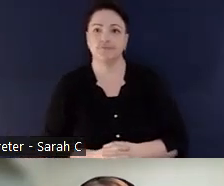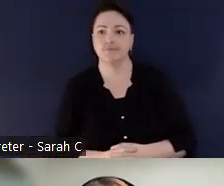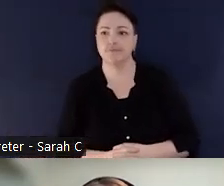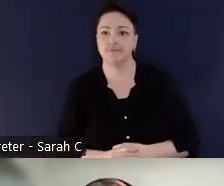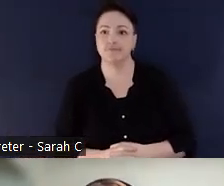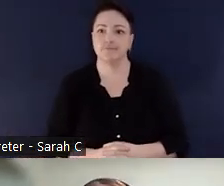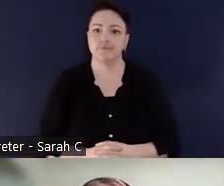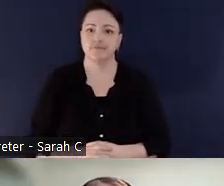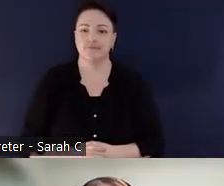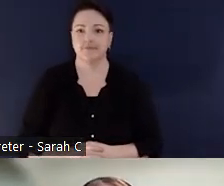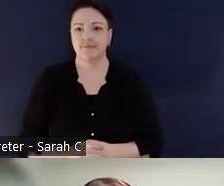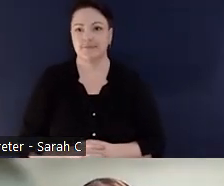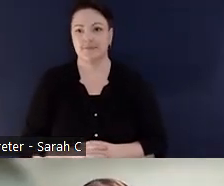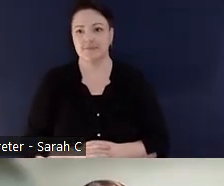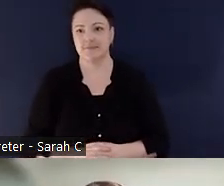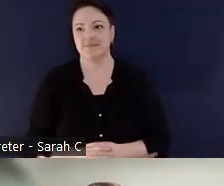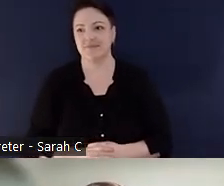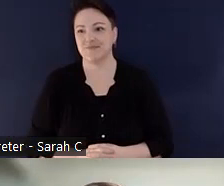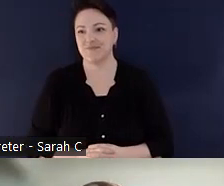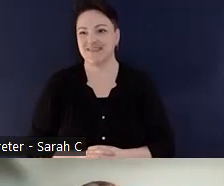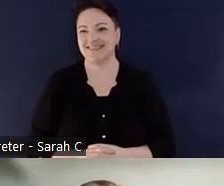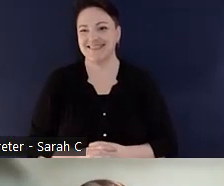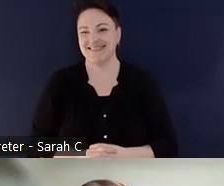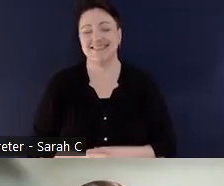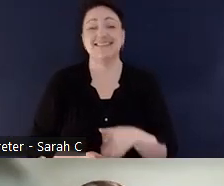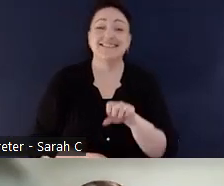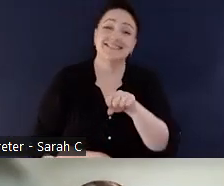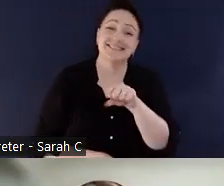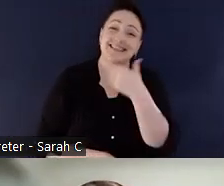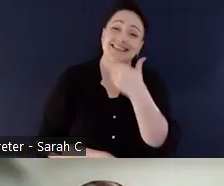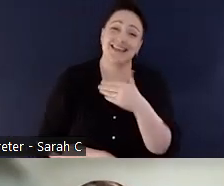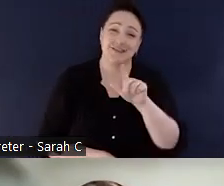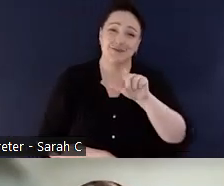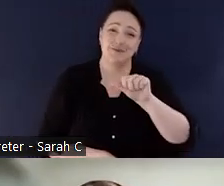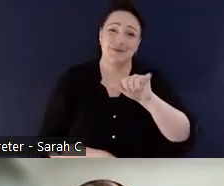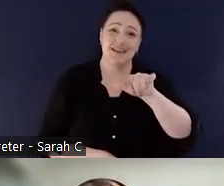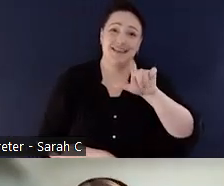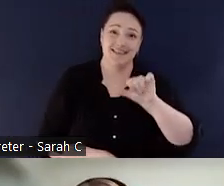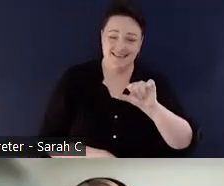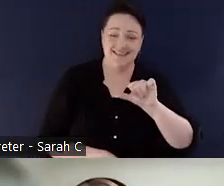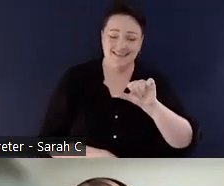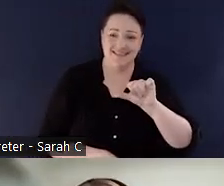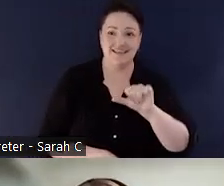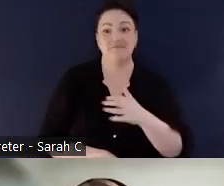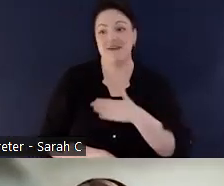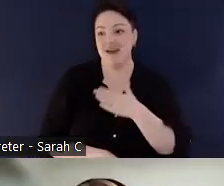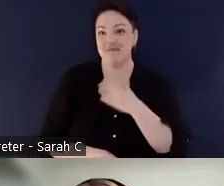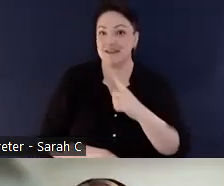And that was the question. Yeah, thank you for that question, Layla, and it's great to hear from